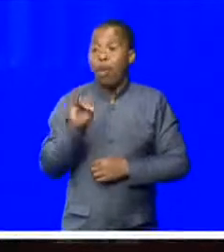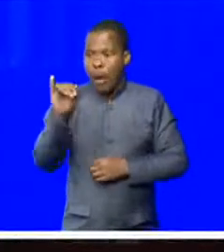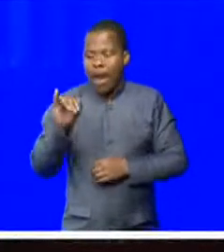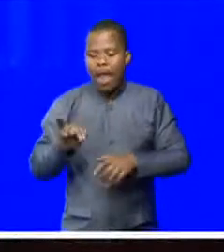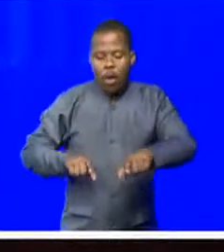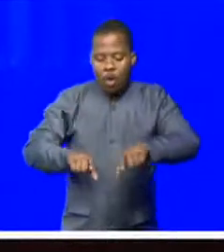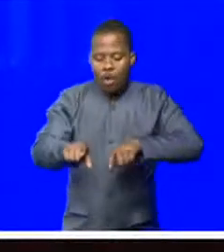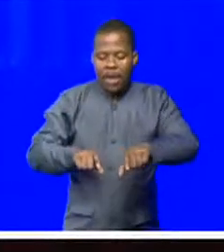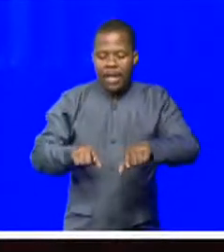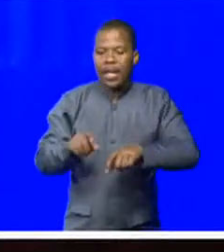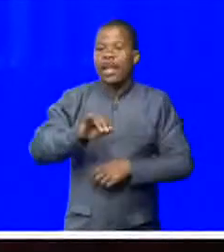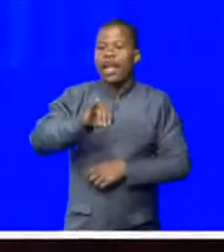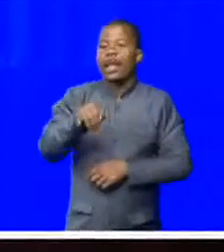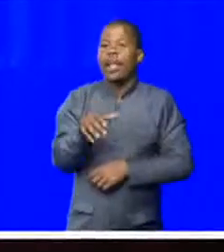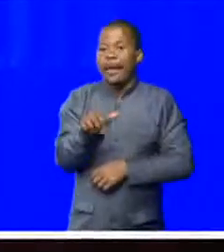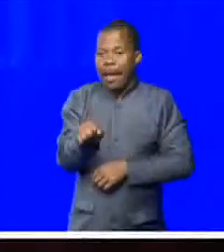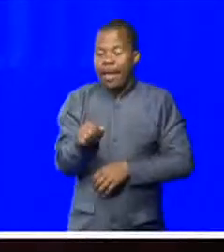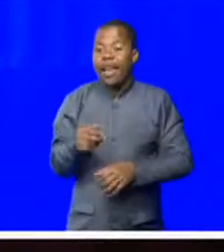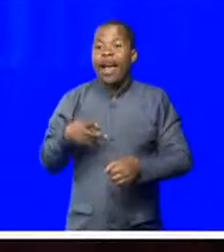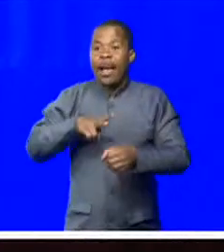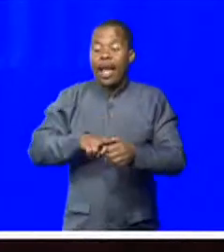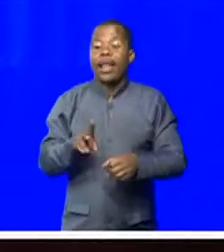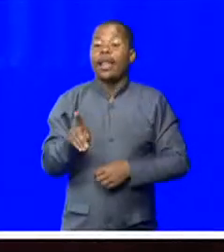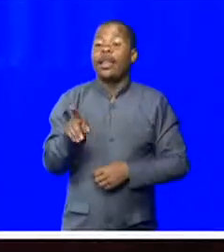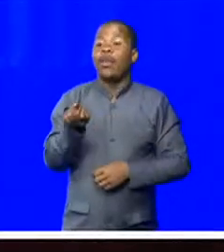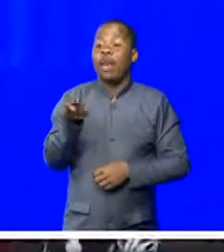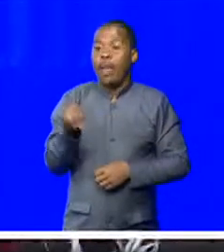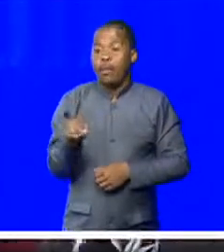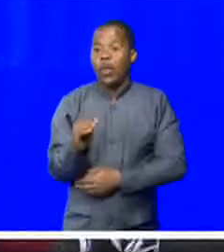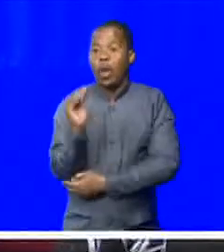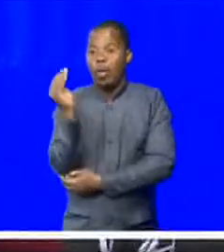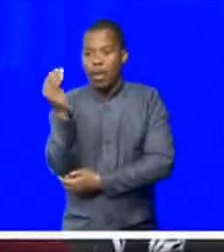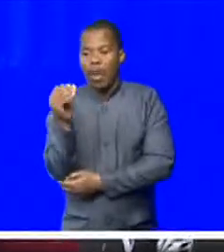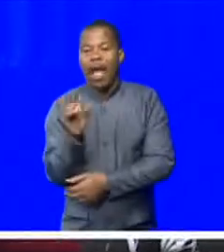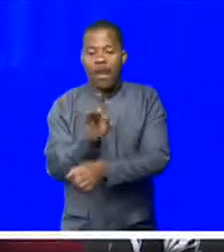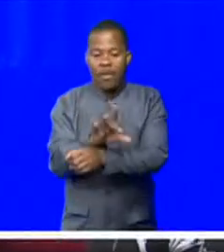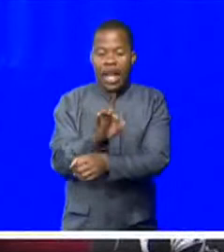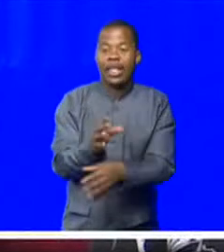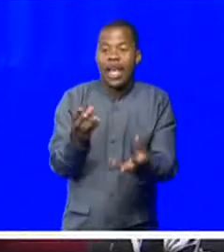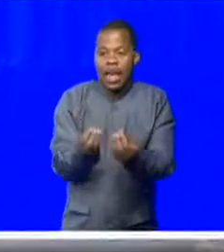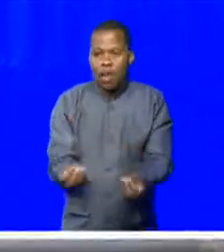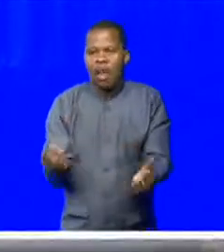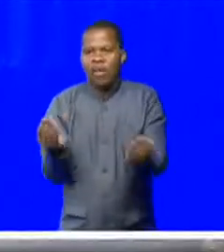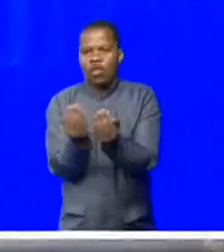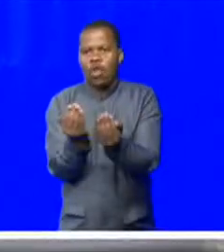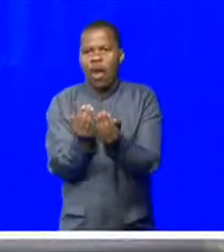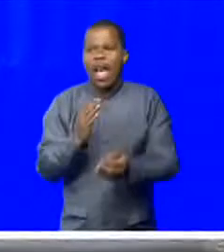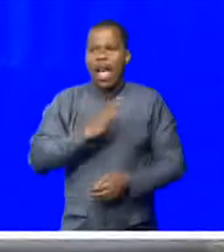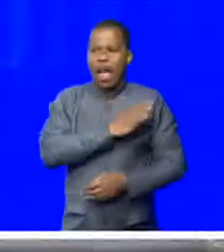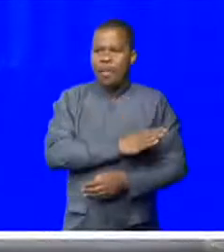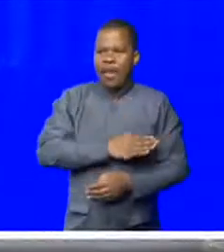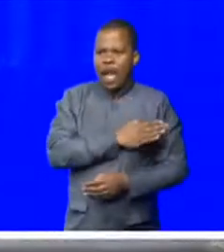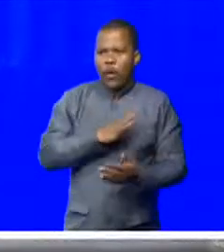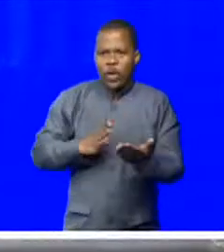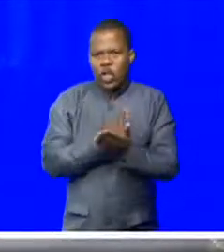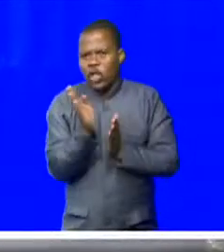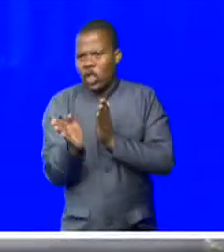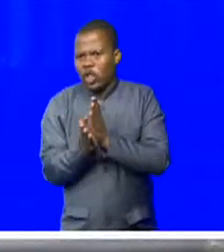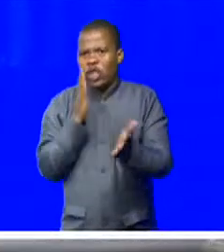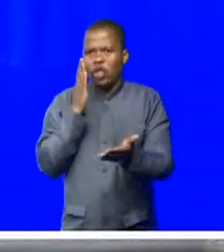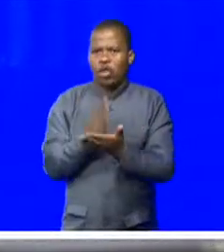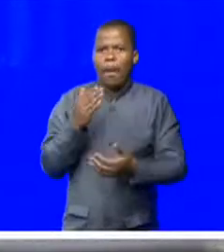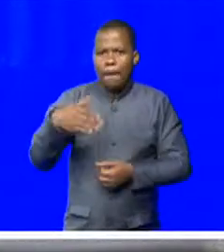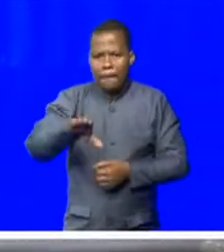Achievement Schools competition. The Deputy Prime Minister encouraged the learners to desist from all sorts of wayward behavior,